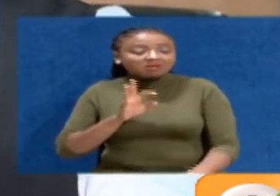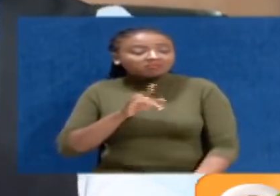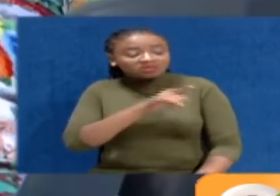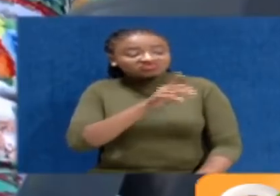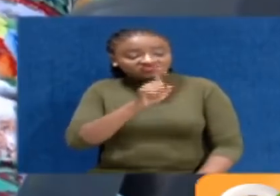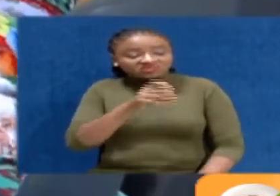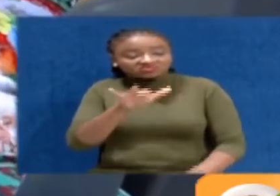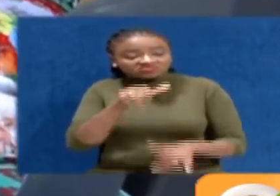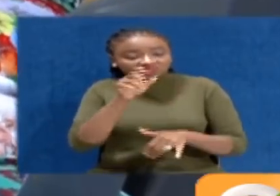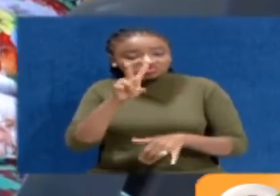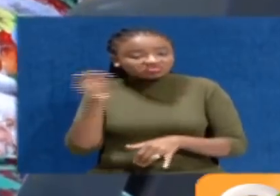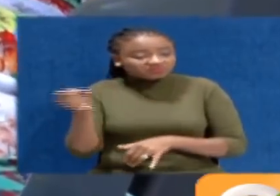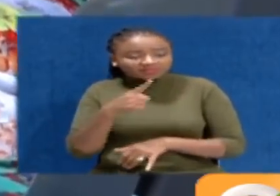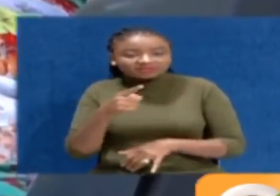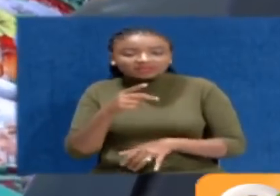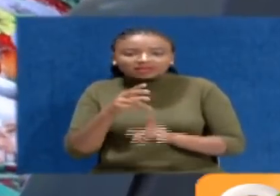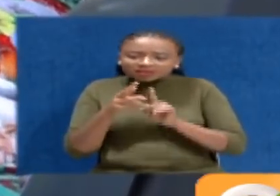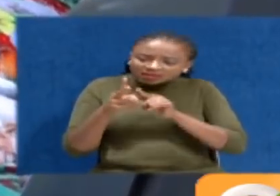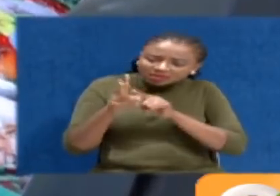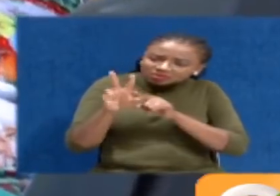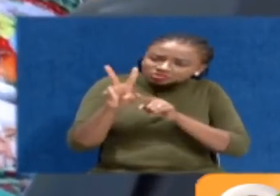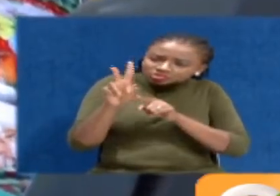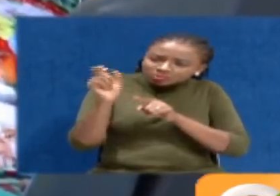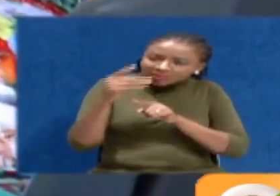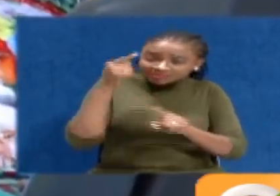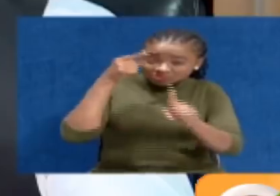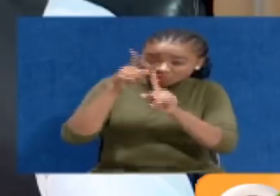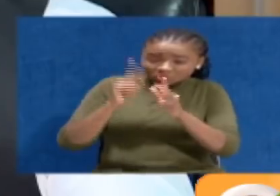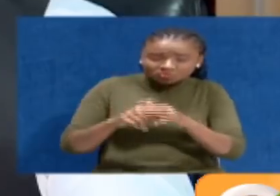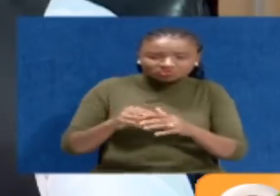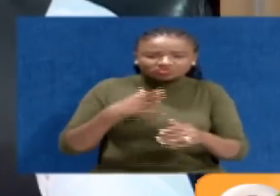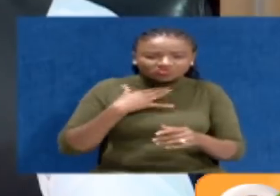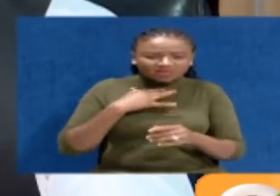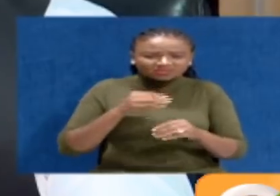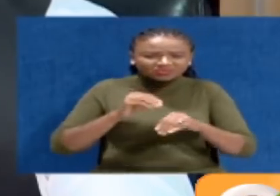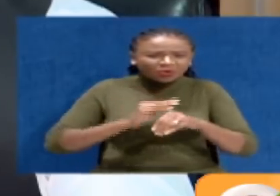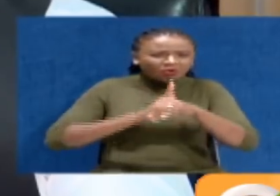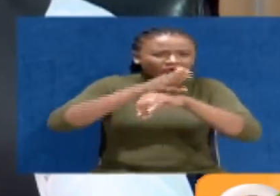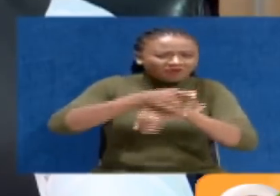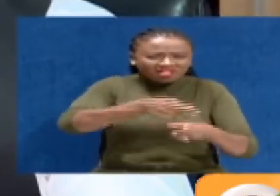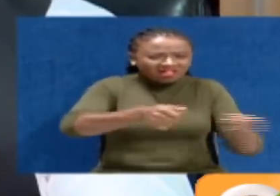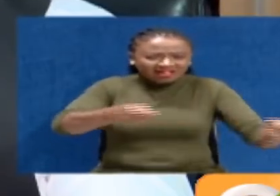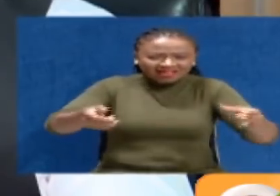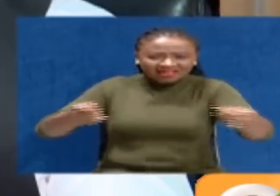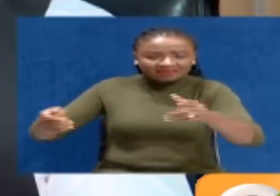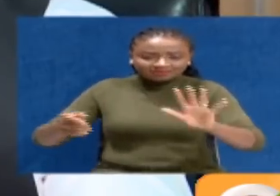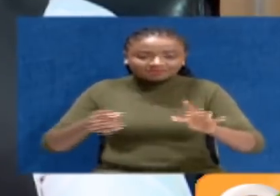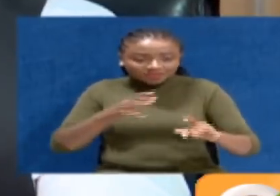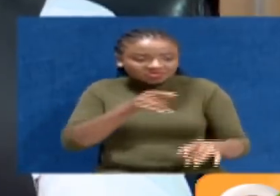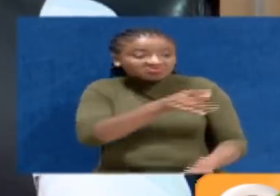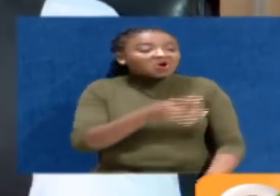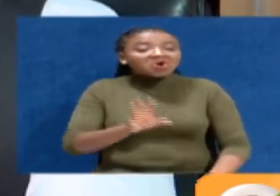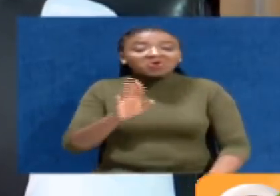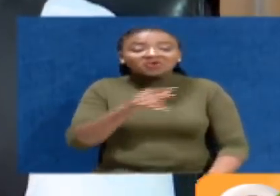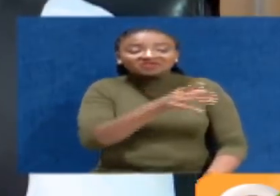you have to wait for 2 months, it is to prevent that adverse selection. So what we find is that because you have a need,